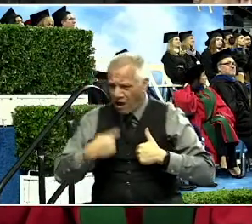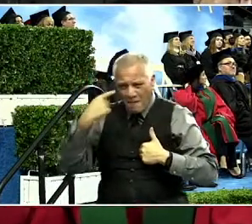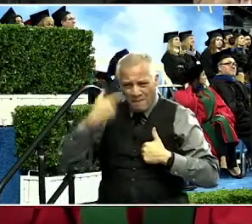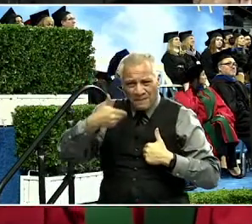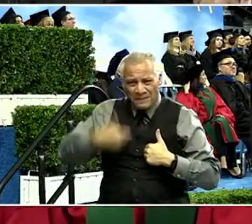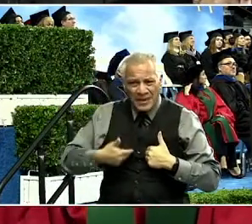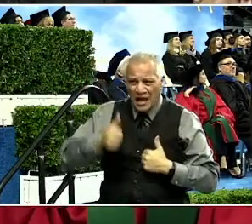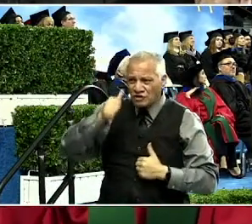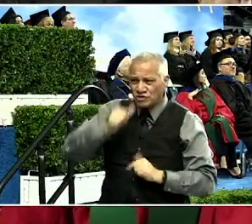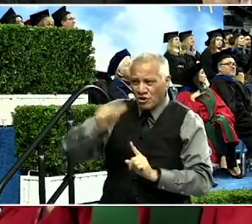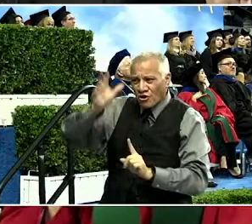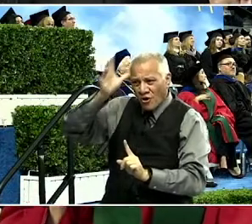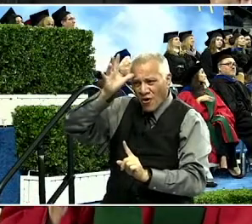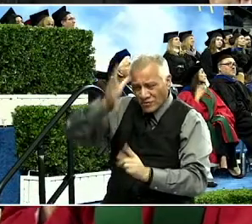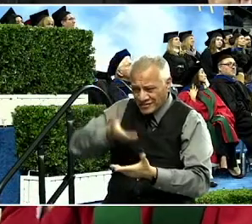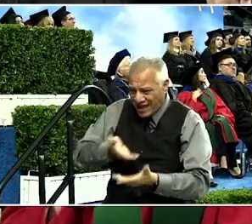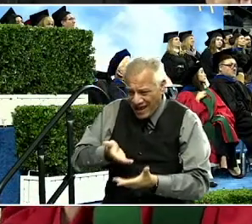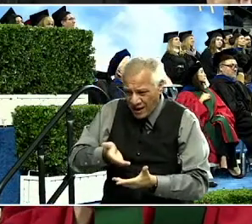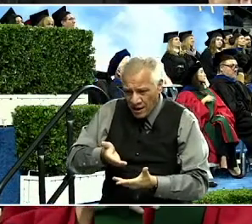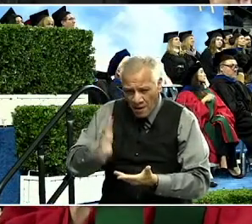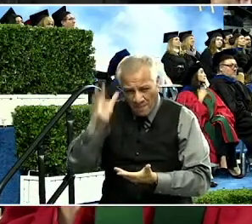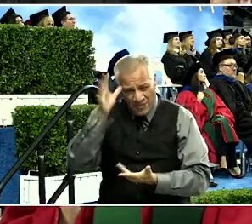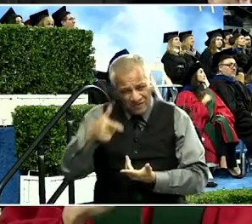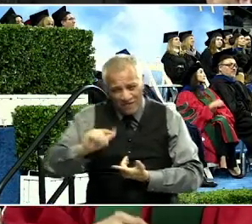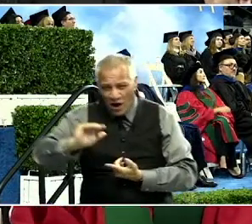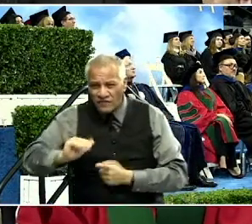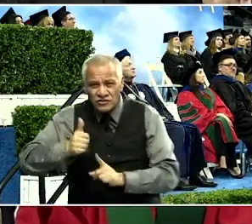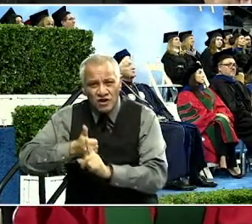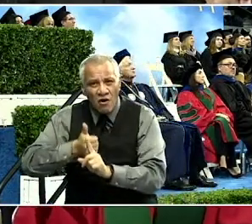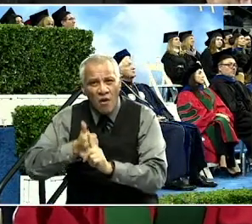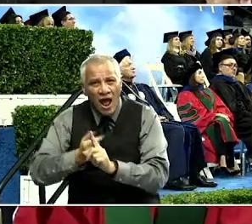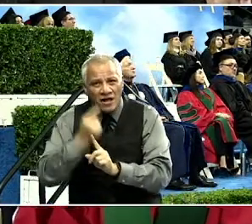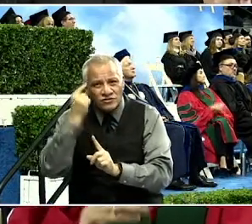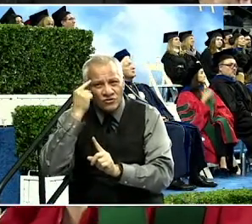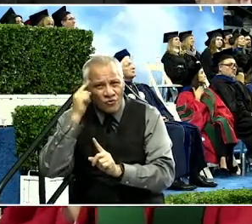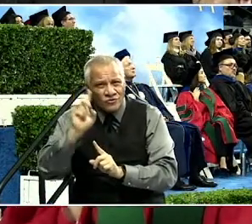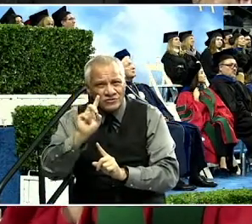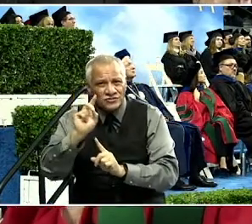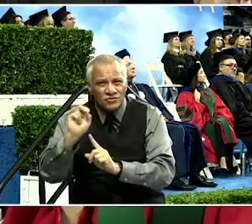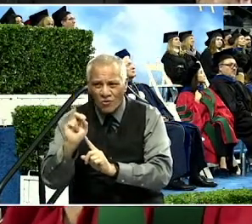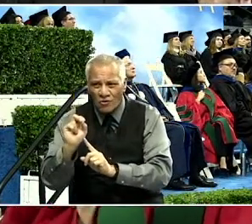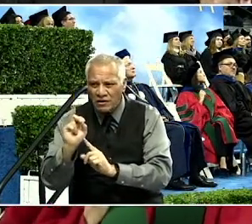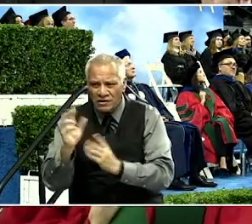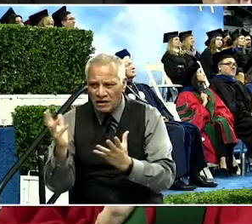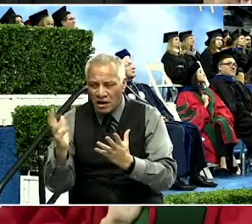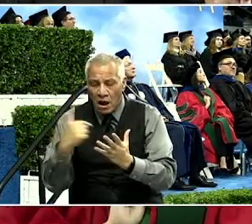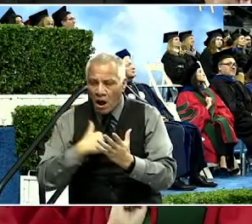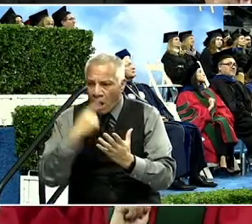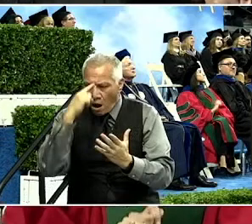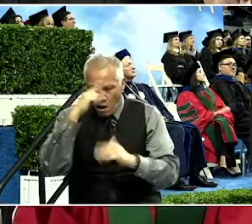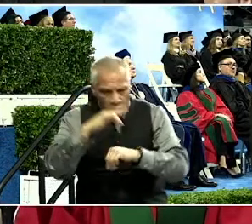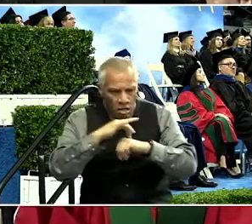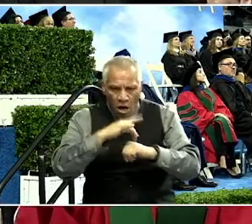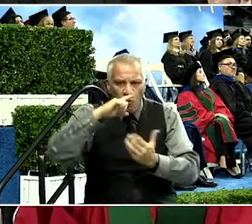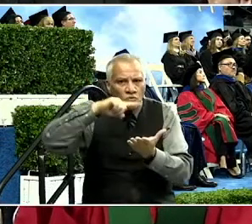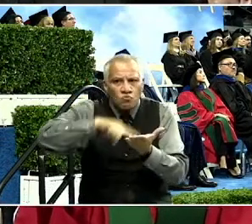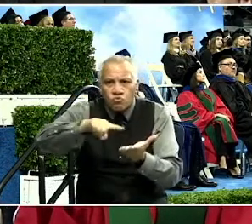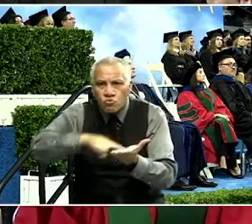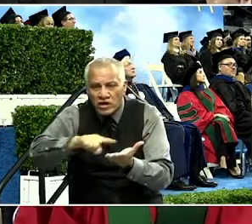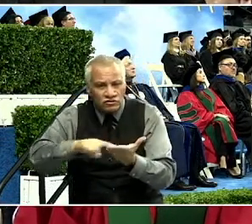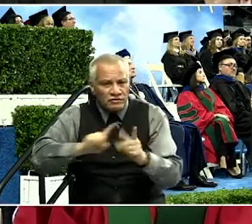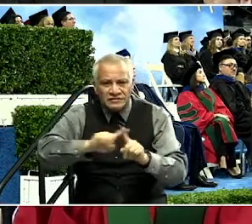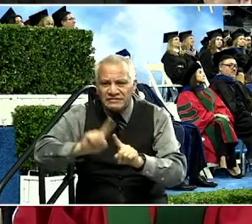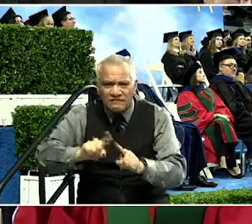as a girl dad, but not the father of a child with a neurodevelopmental disorder. I became obsessed with researching all the